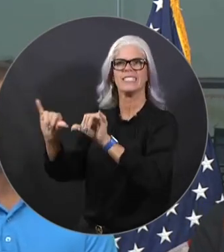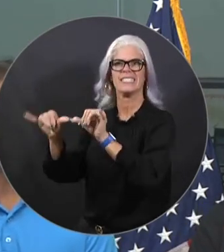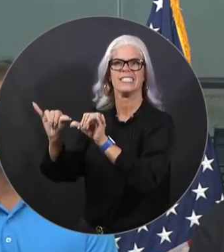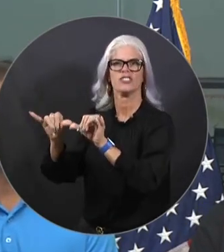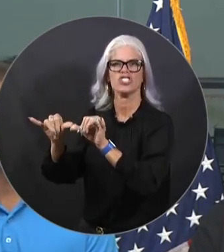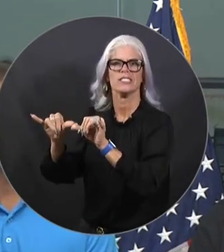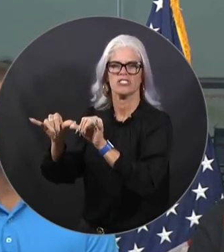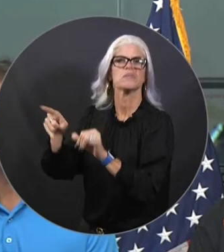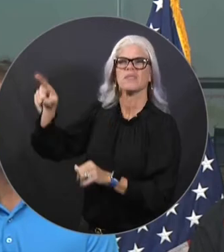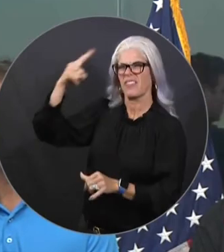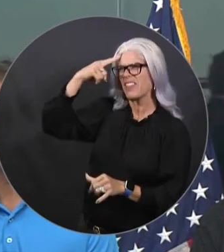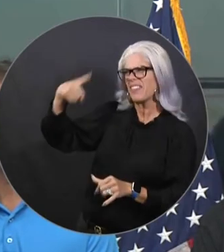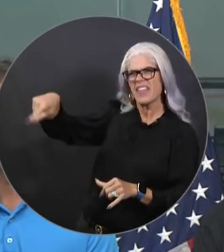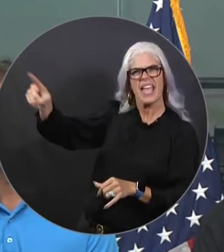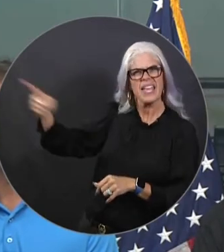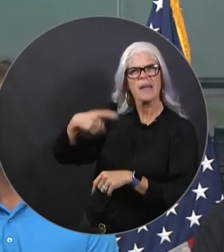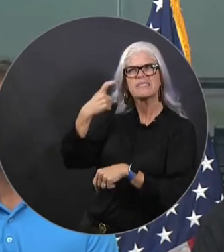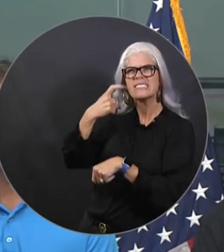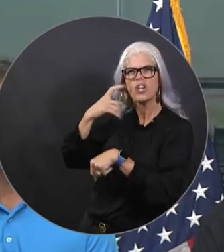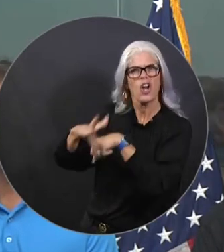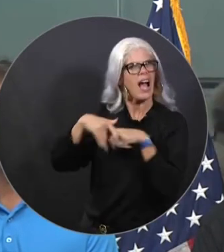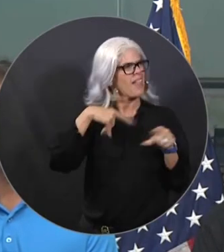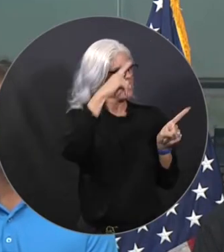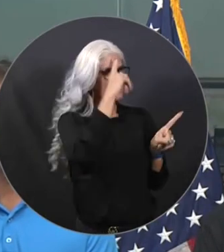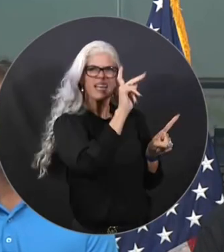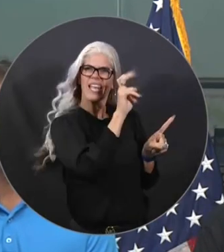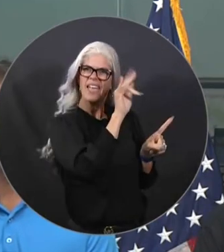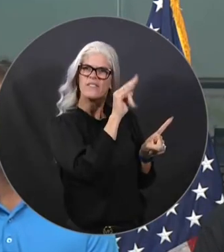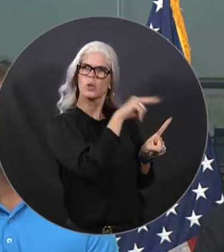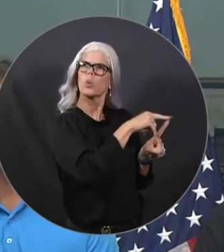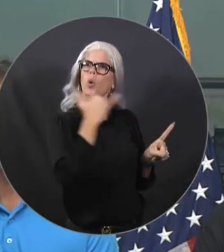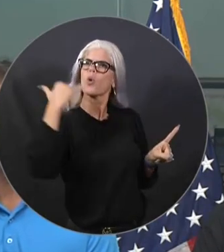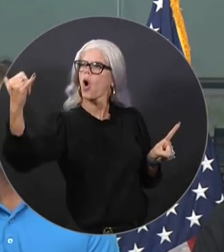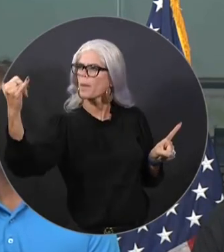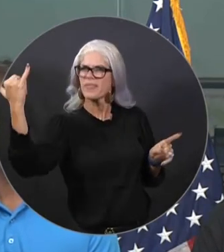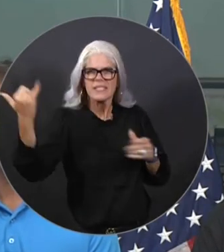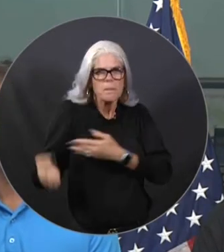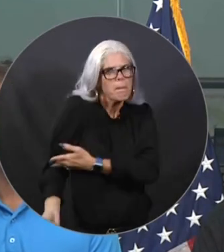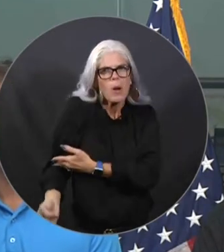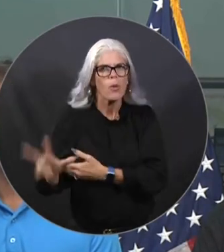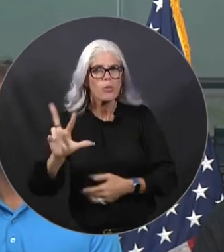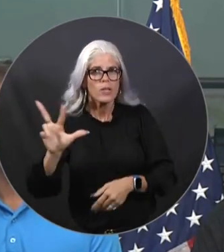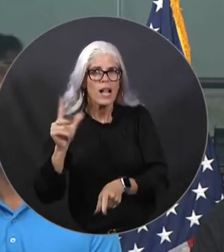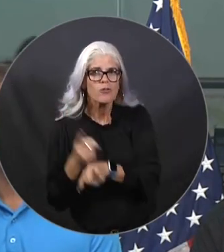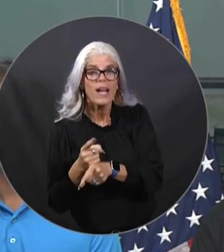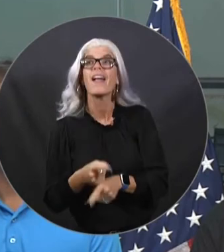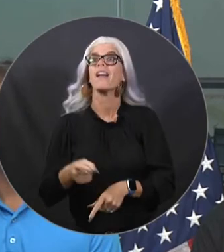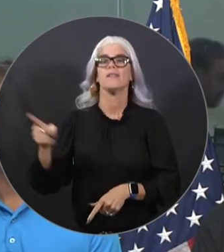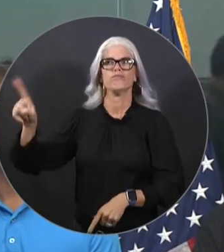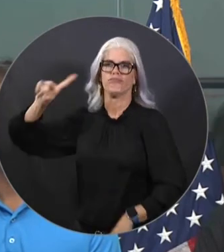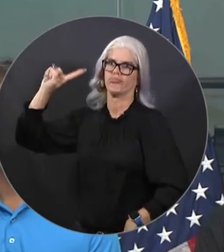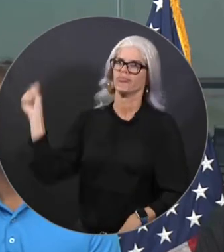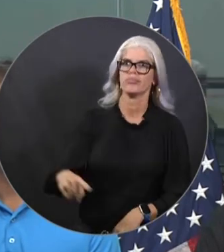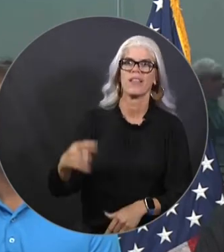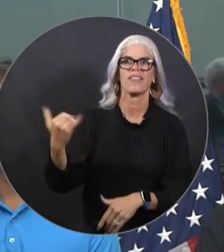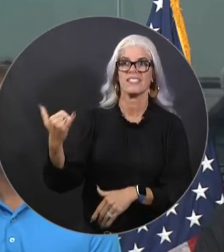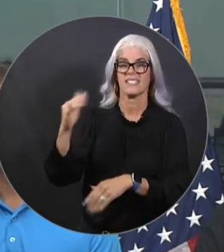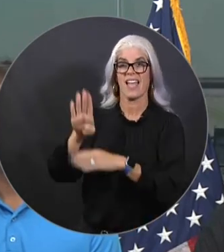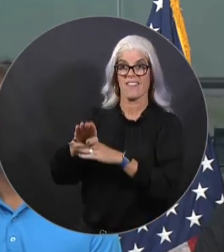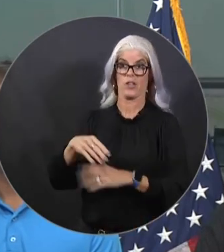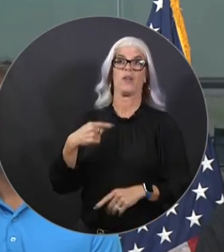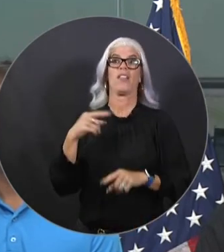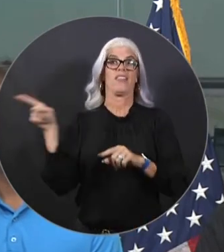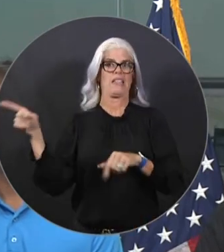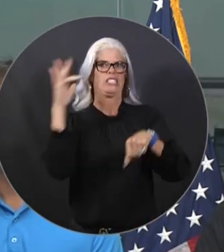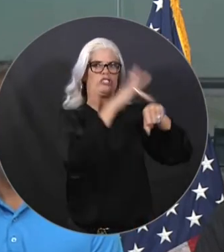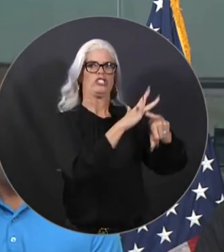Kevin called them maybe like 3 in the morning. They were in Southwest Florida from Jacksonville, by early this afternoon. And so they're helping to diagnose and hopefully